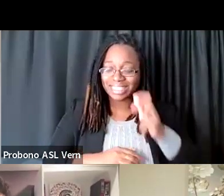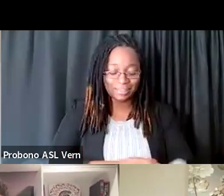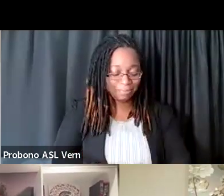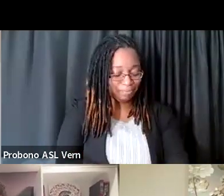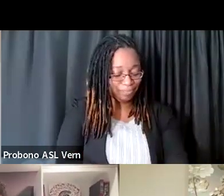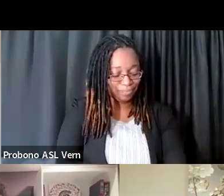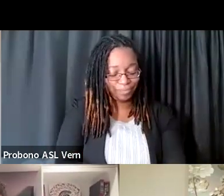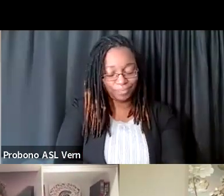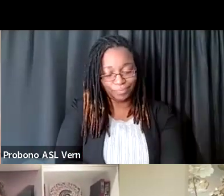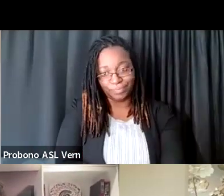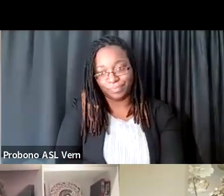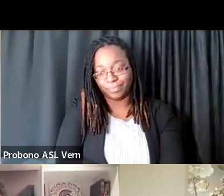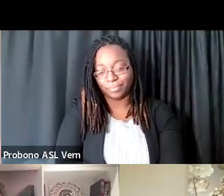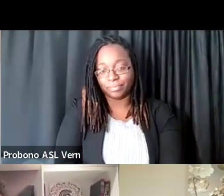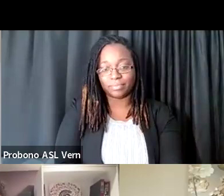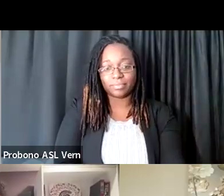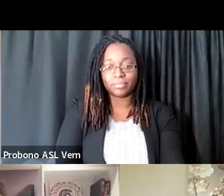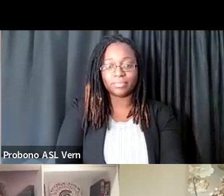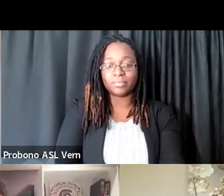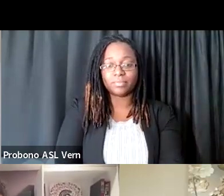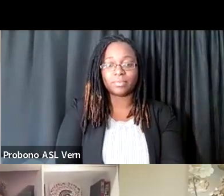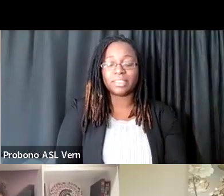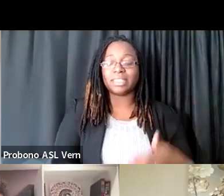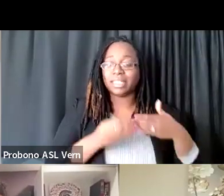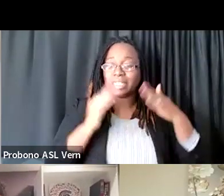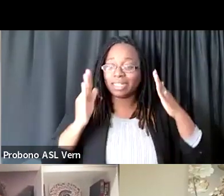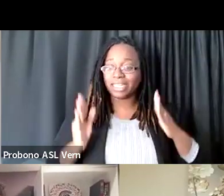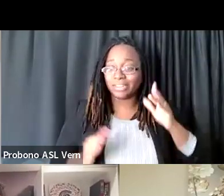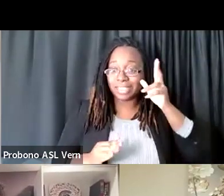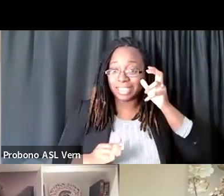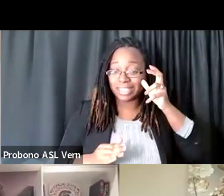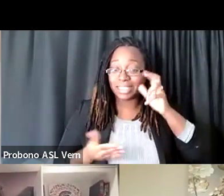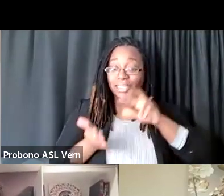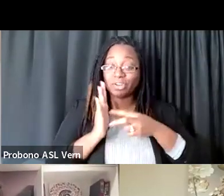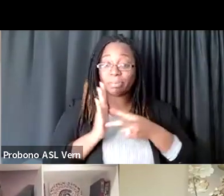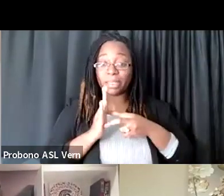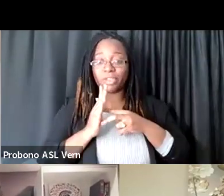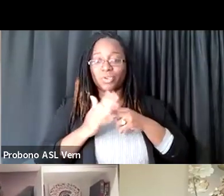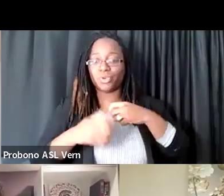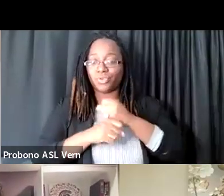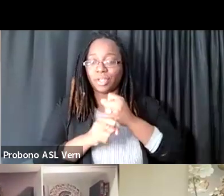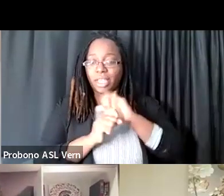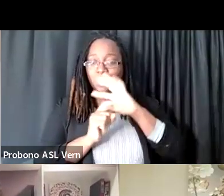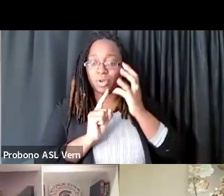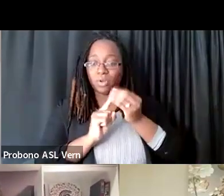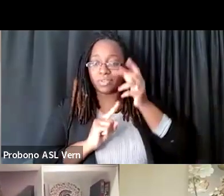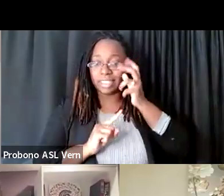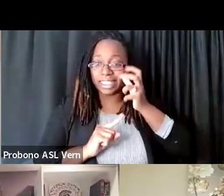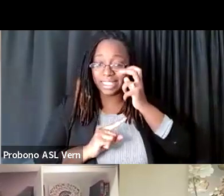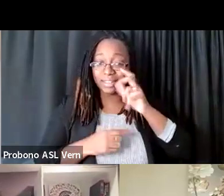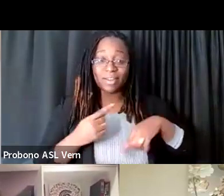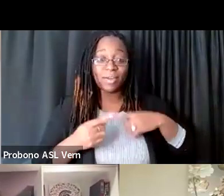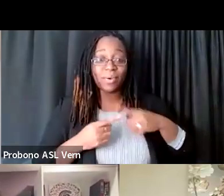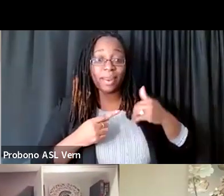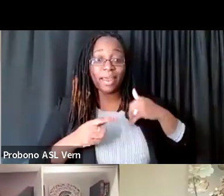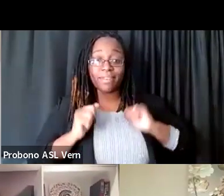Leaders listen. And so it creates that culture of listening. Because when you tap your actors in, when I tap my actors in and have them